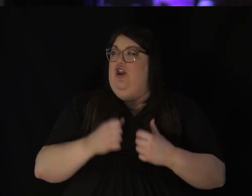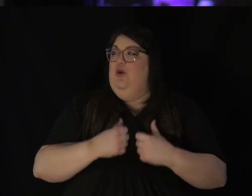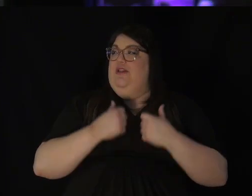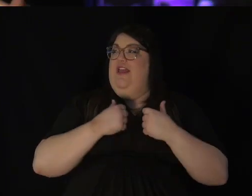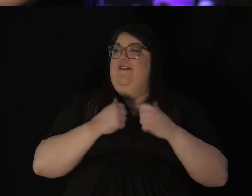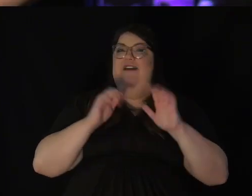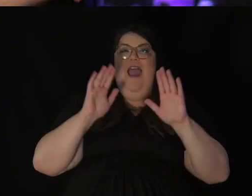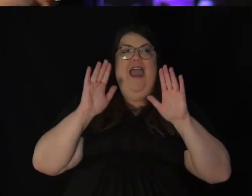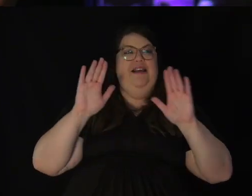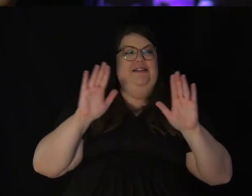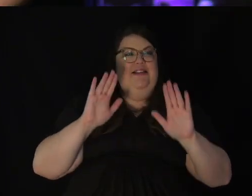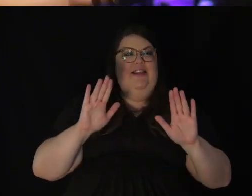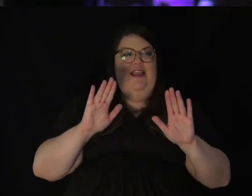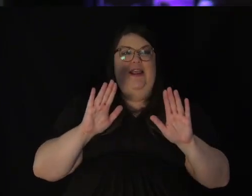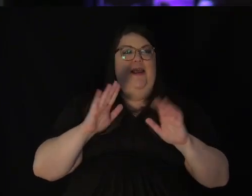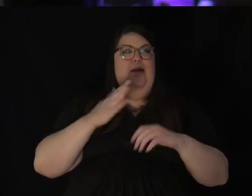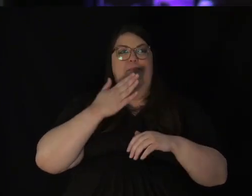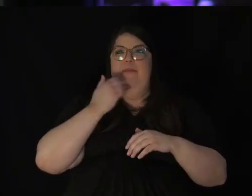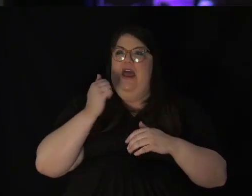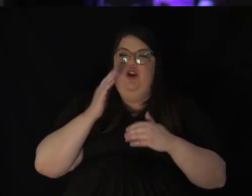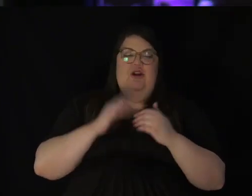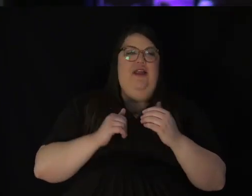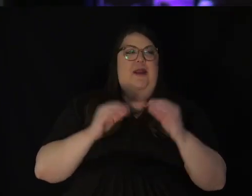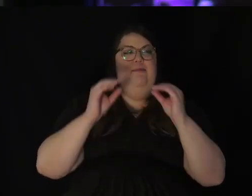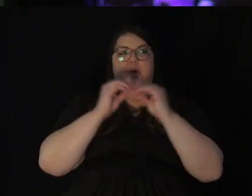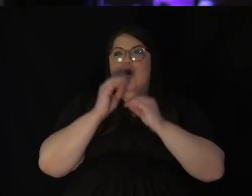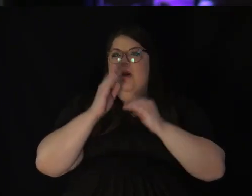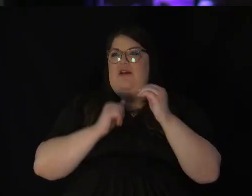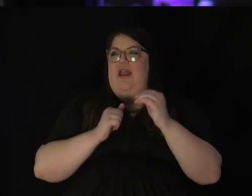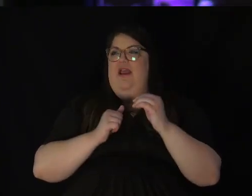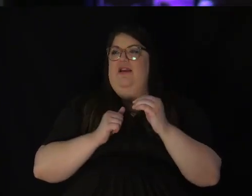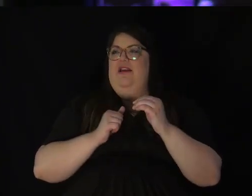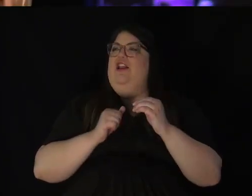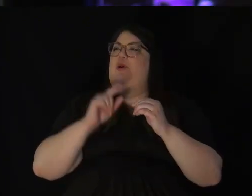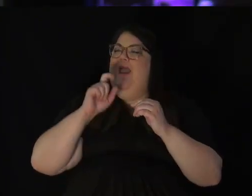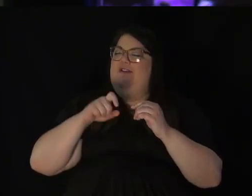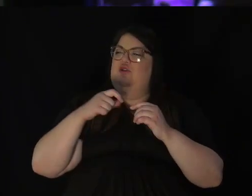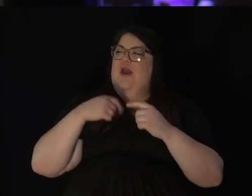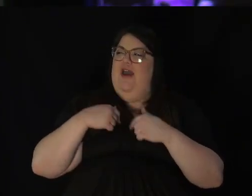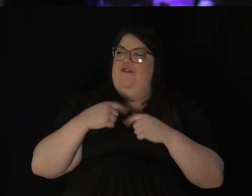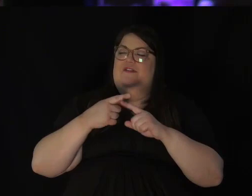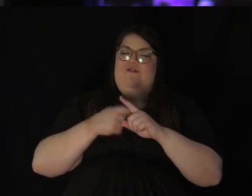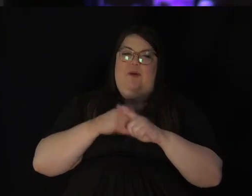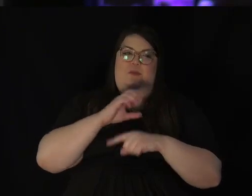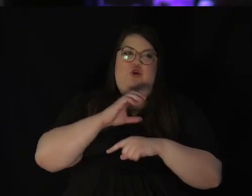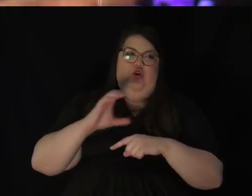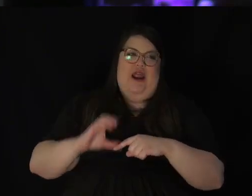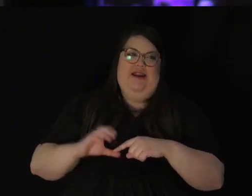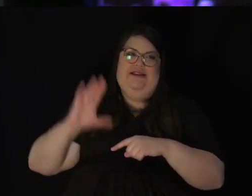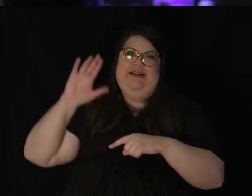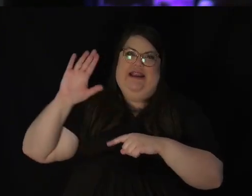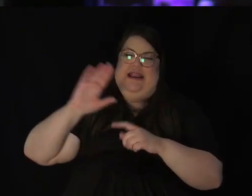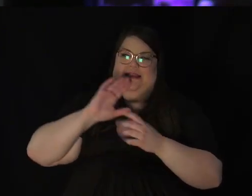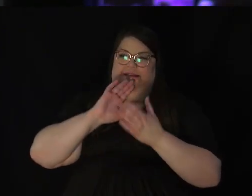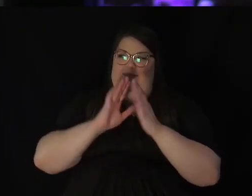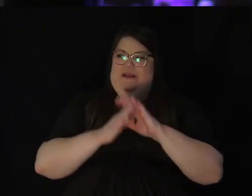excellently and greater than and more than, you got to have the peace of Christ in this